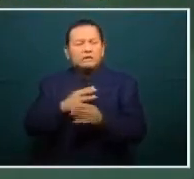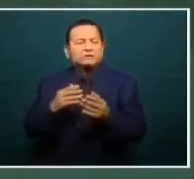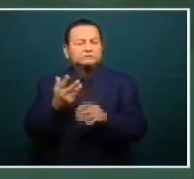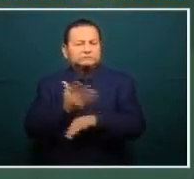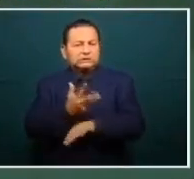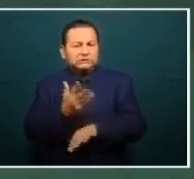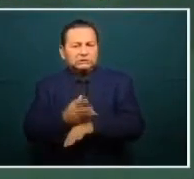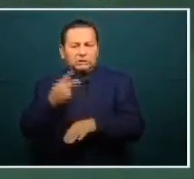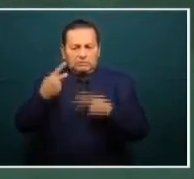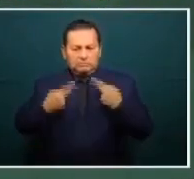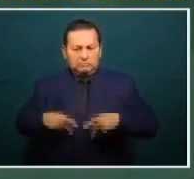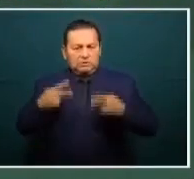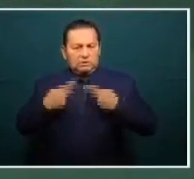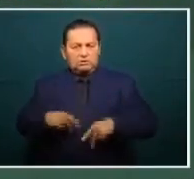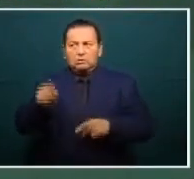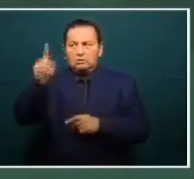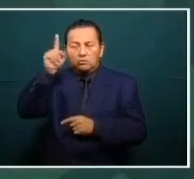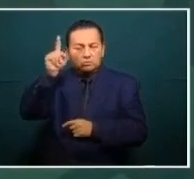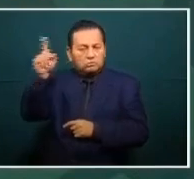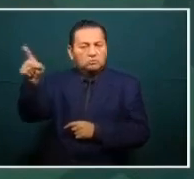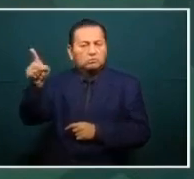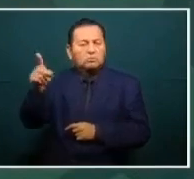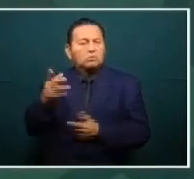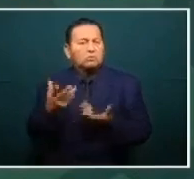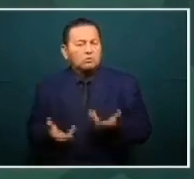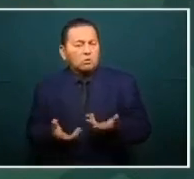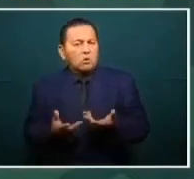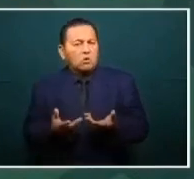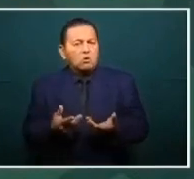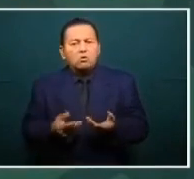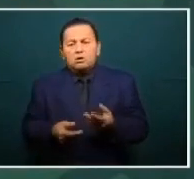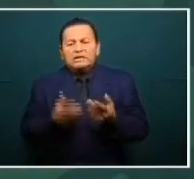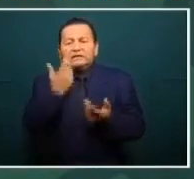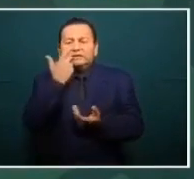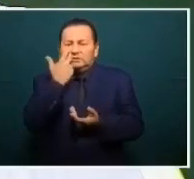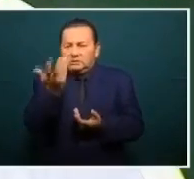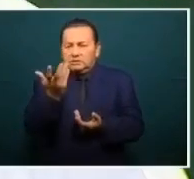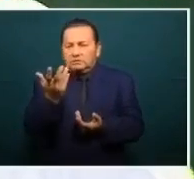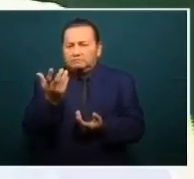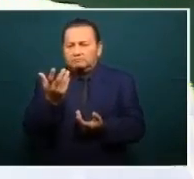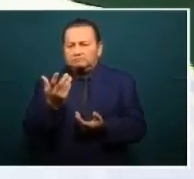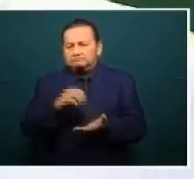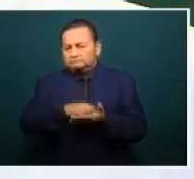and also millions of United States citizens.